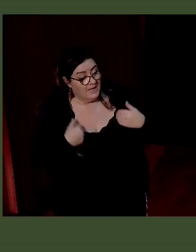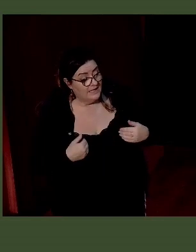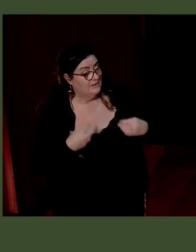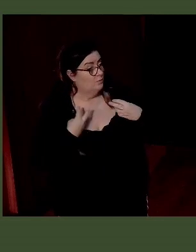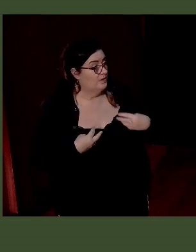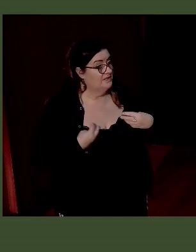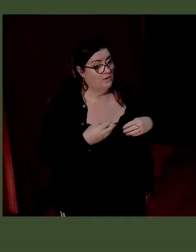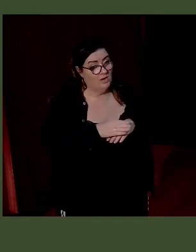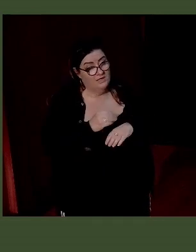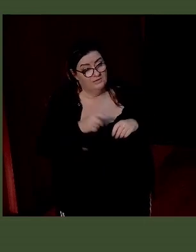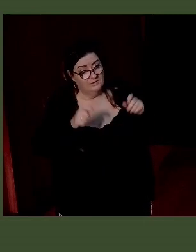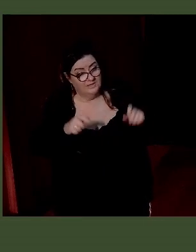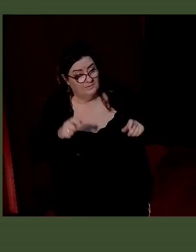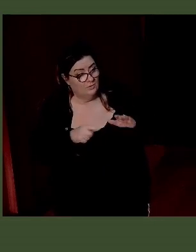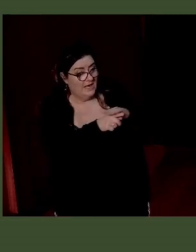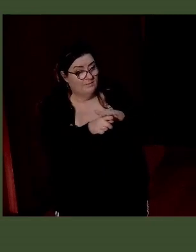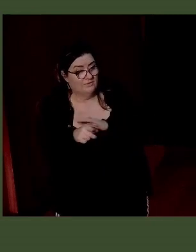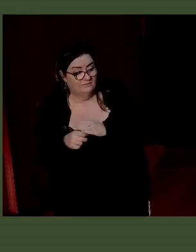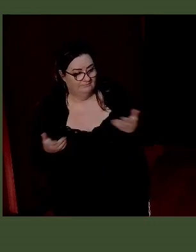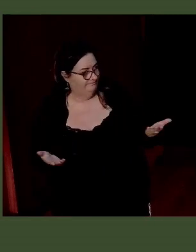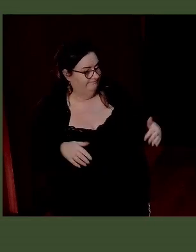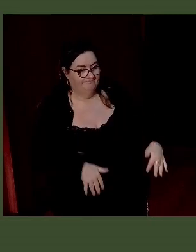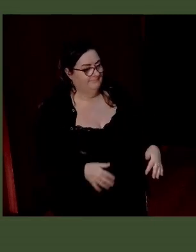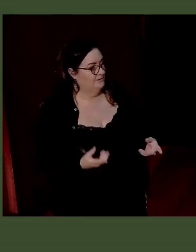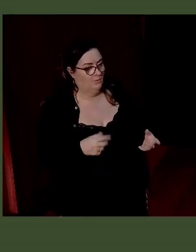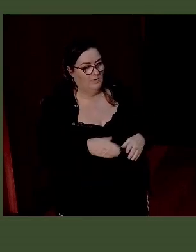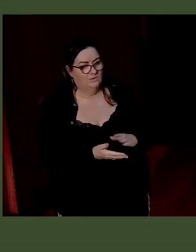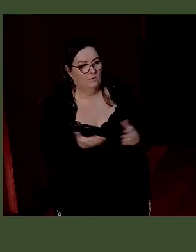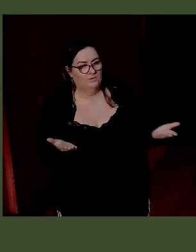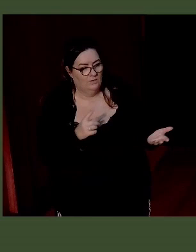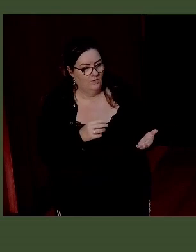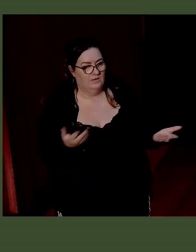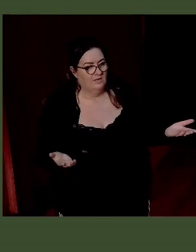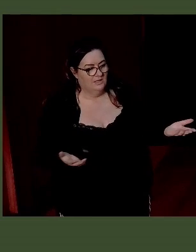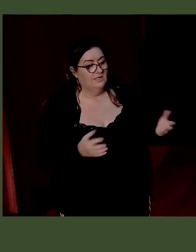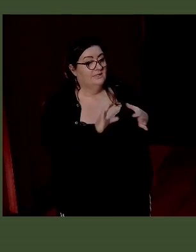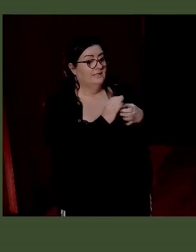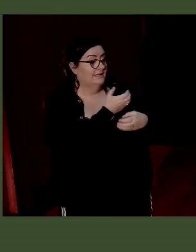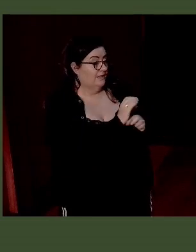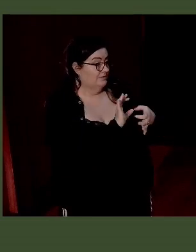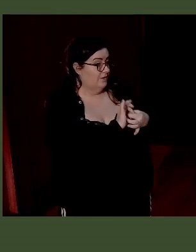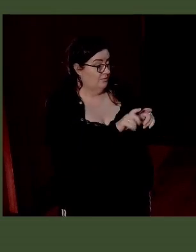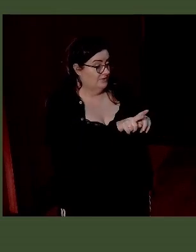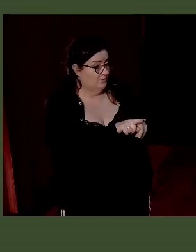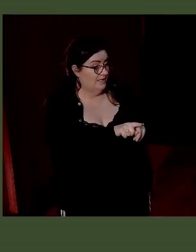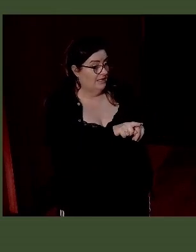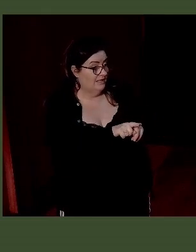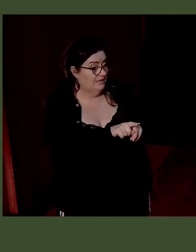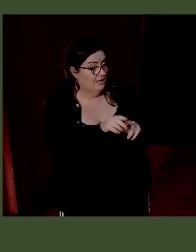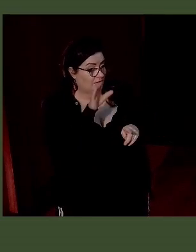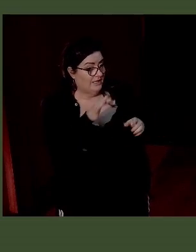and women or elderly people whose children had emigrated, had nowhere that they could go. The county homes also accommodated the